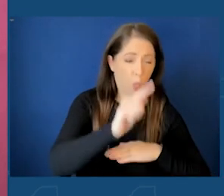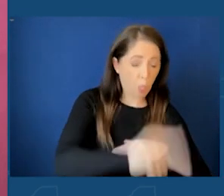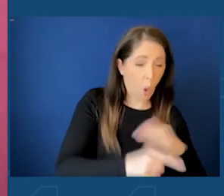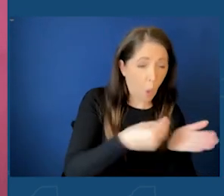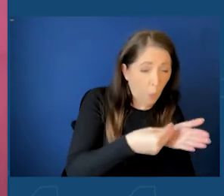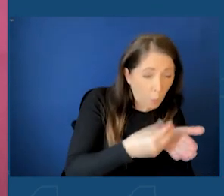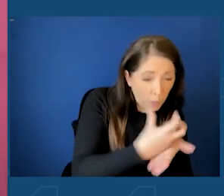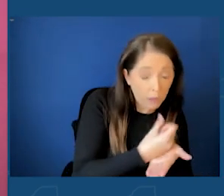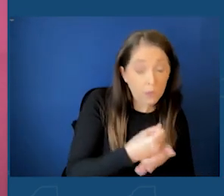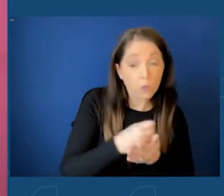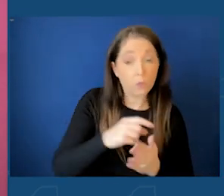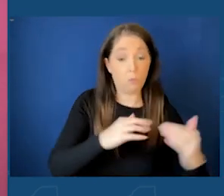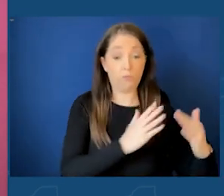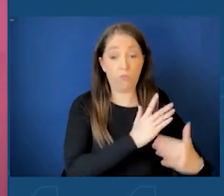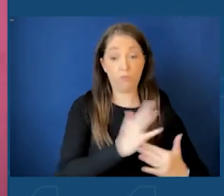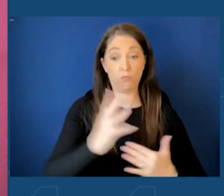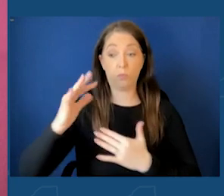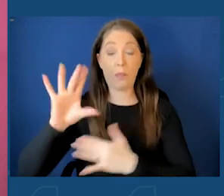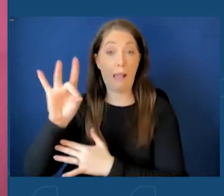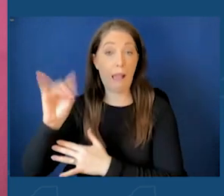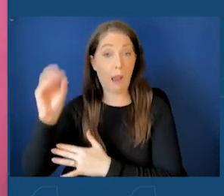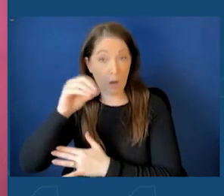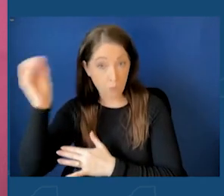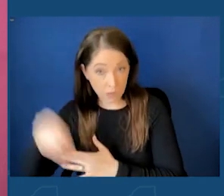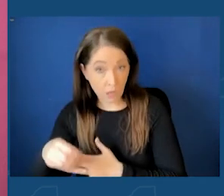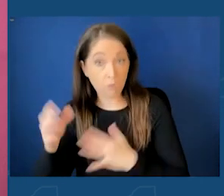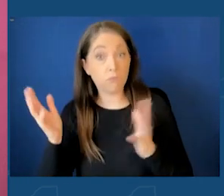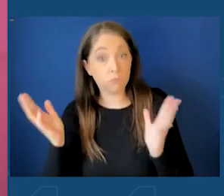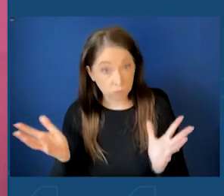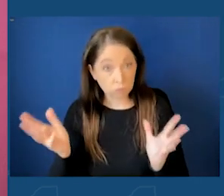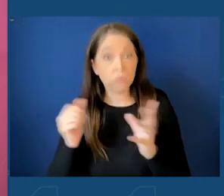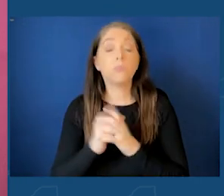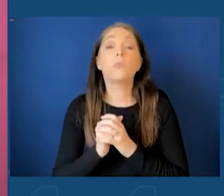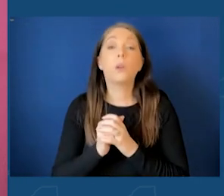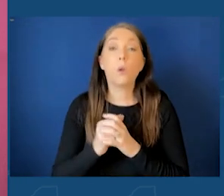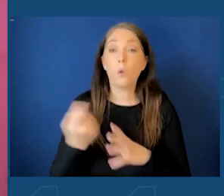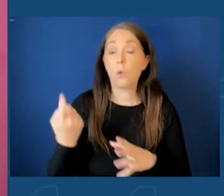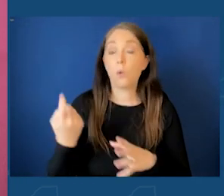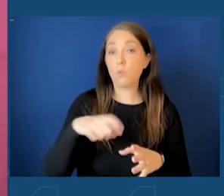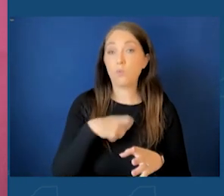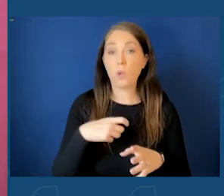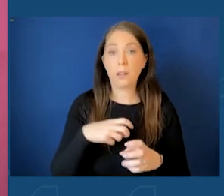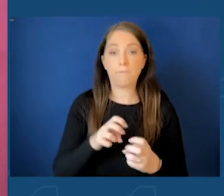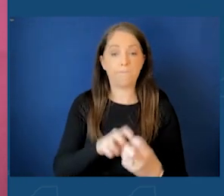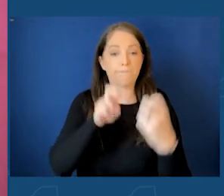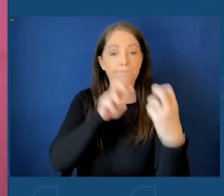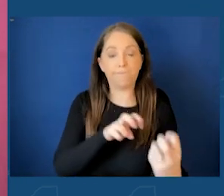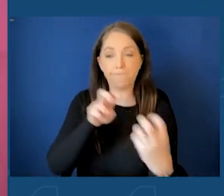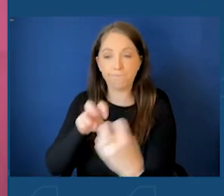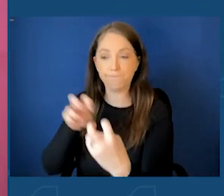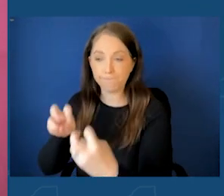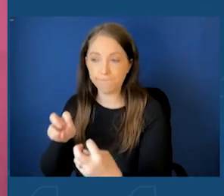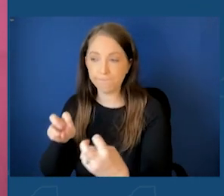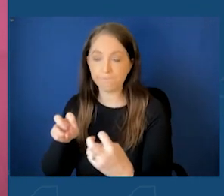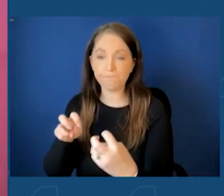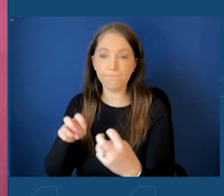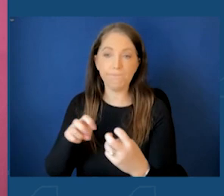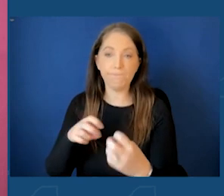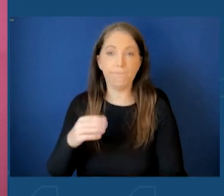which in New York City is a bit contentious, but we sat with everyone, all the stakeholders, Community Board 10,